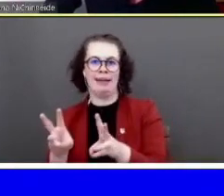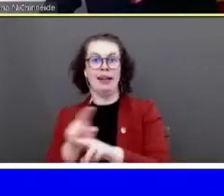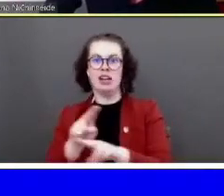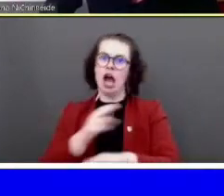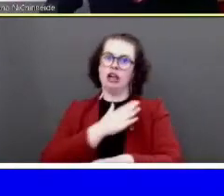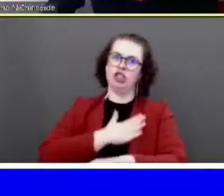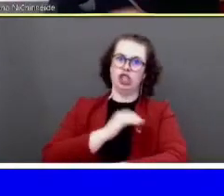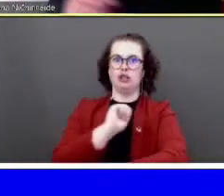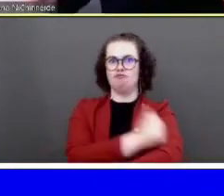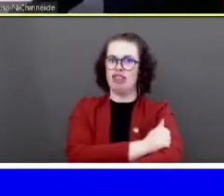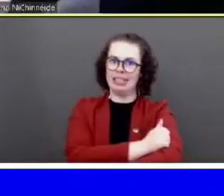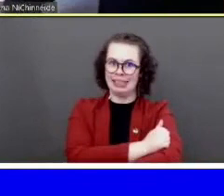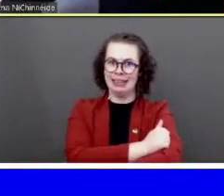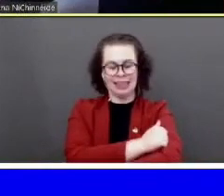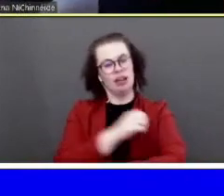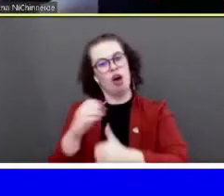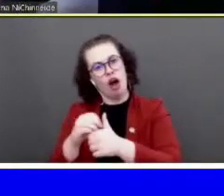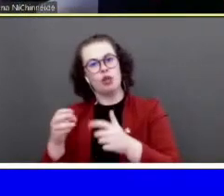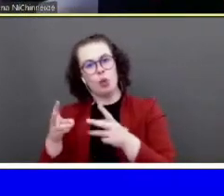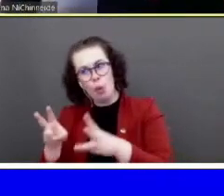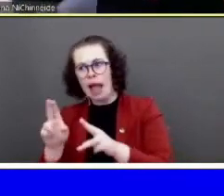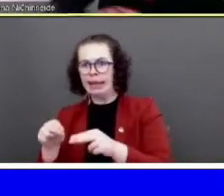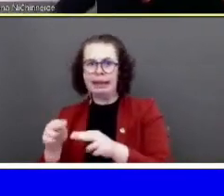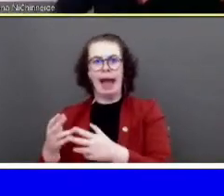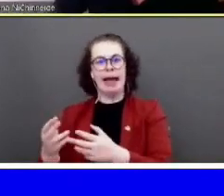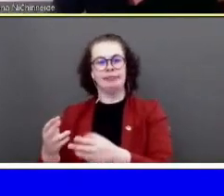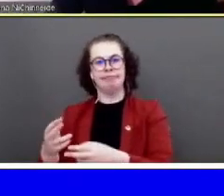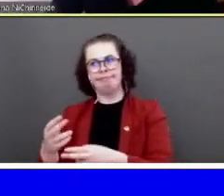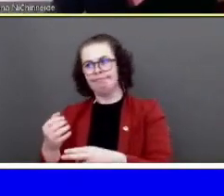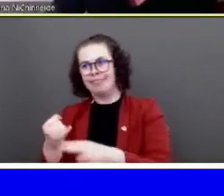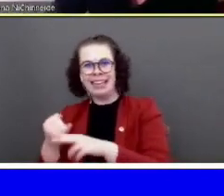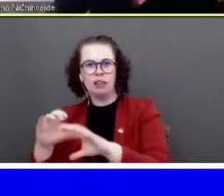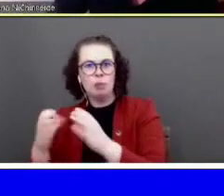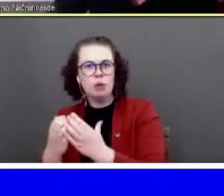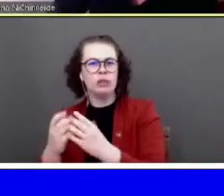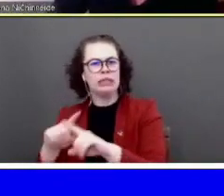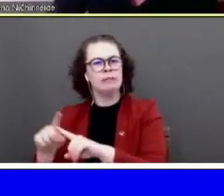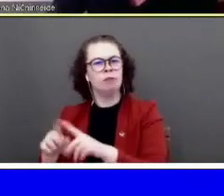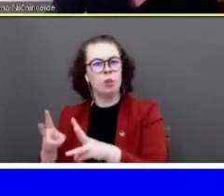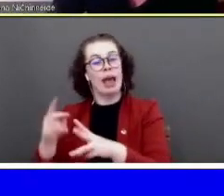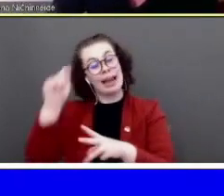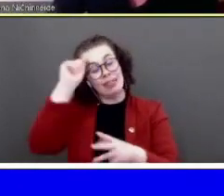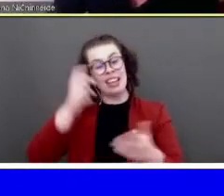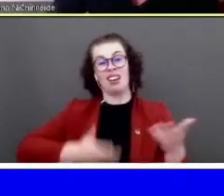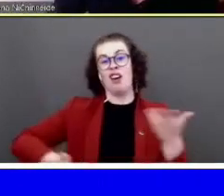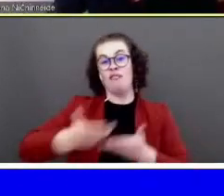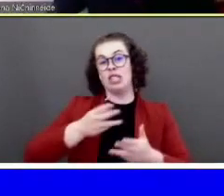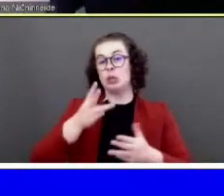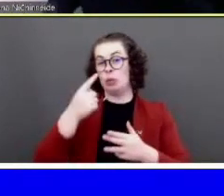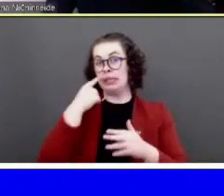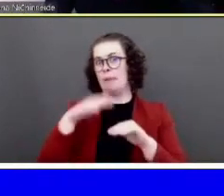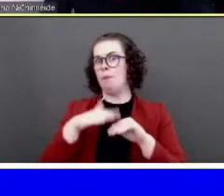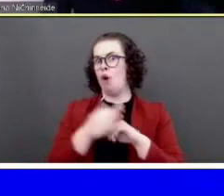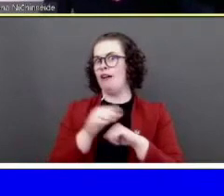the Q&A was likely to bring up that topic. Lots to discuss there. So thanks so much,